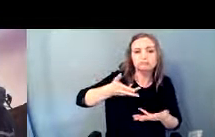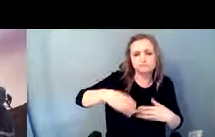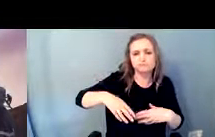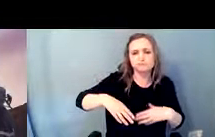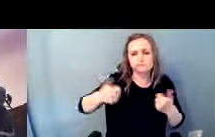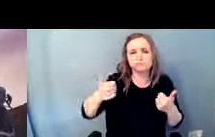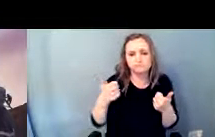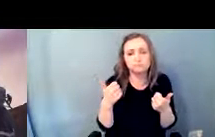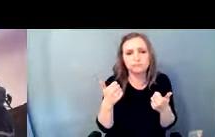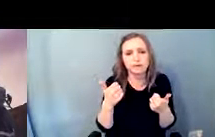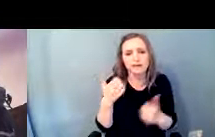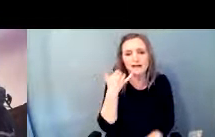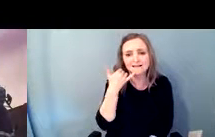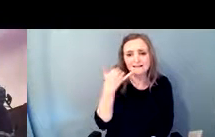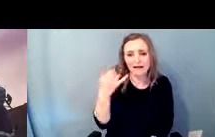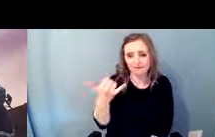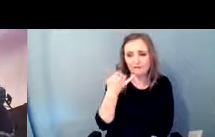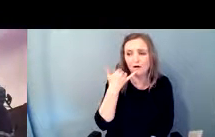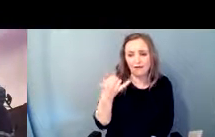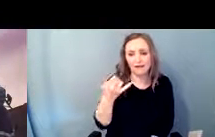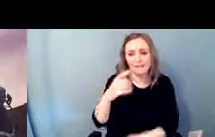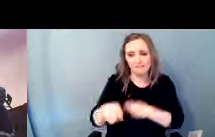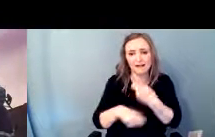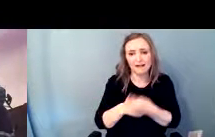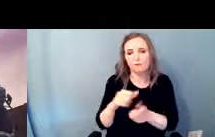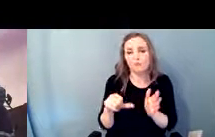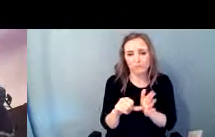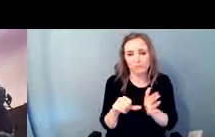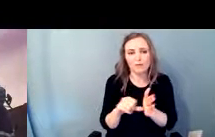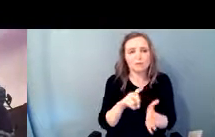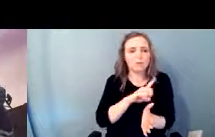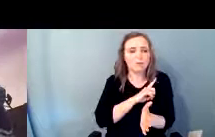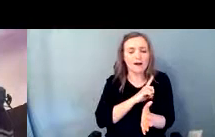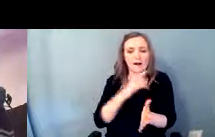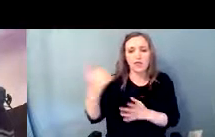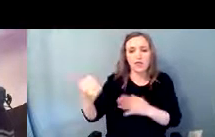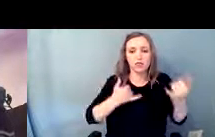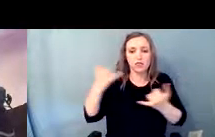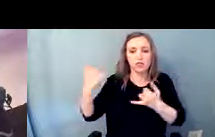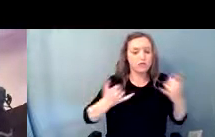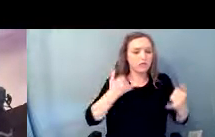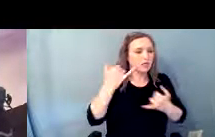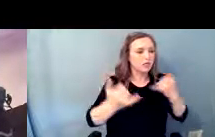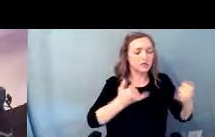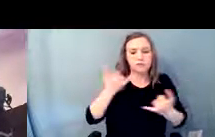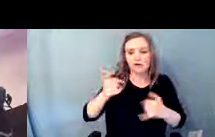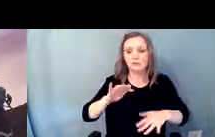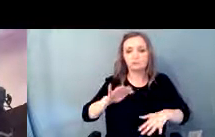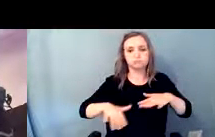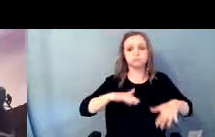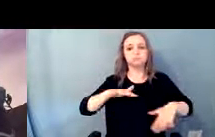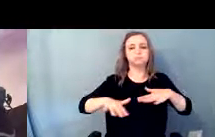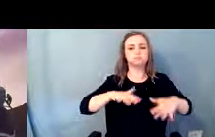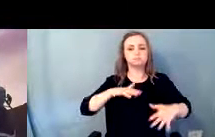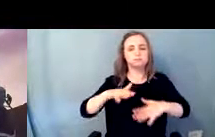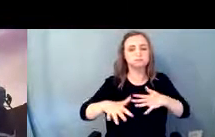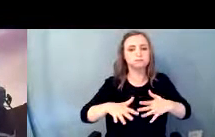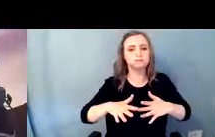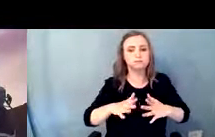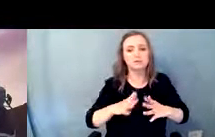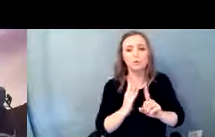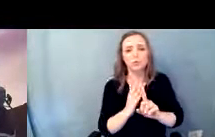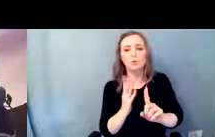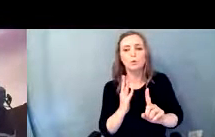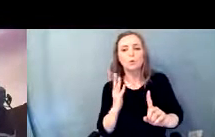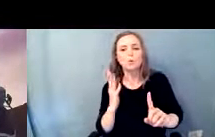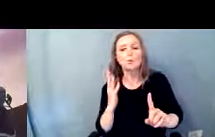because the telephones became a huge pressure point. And, I'm sure many of you have experienced long waiting times, waiting to